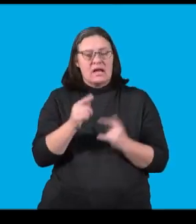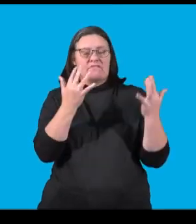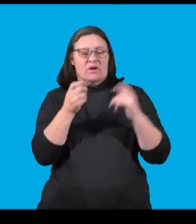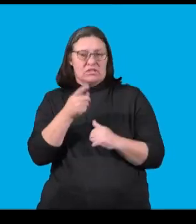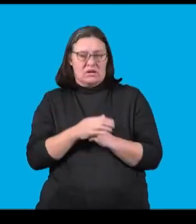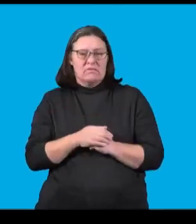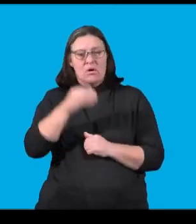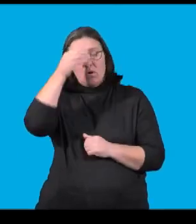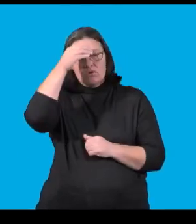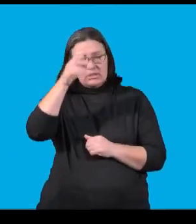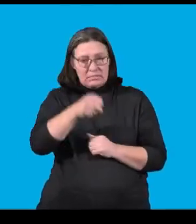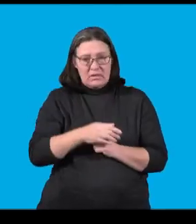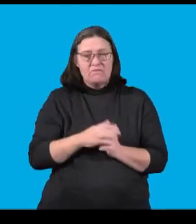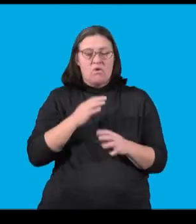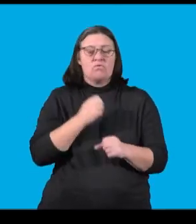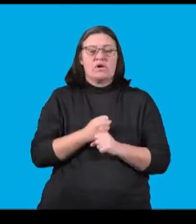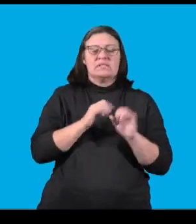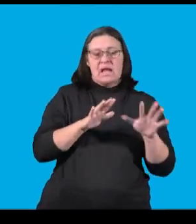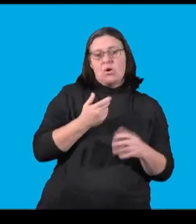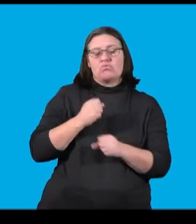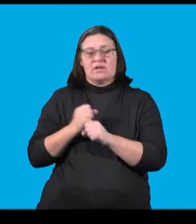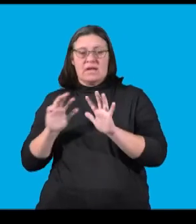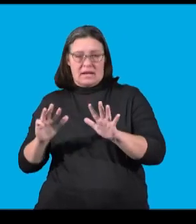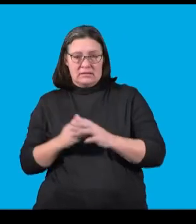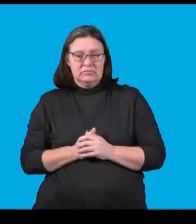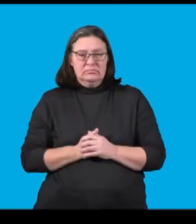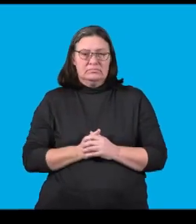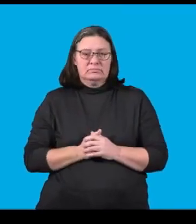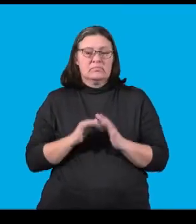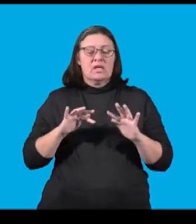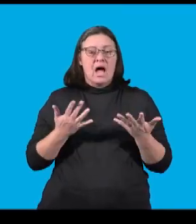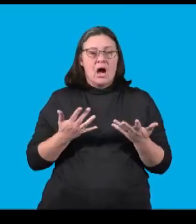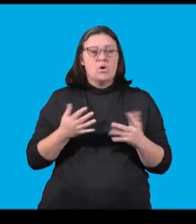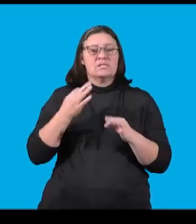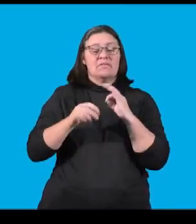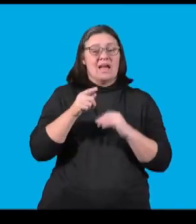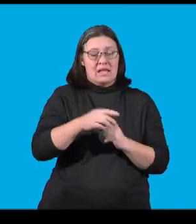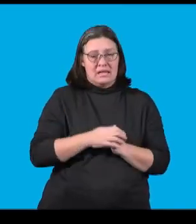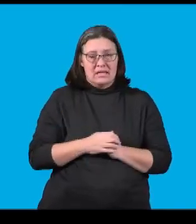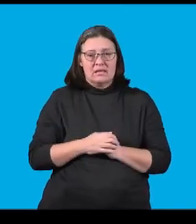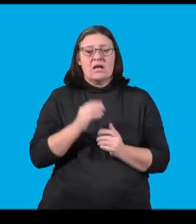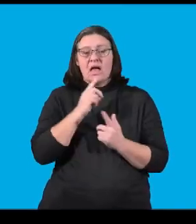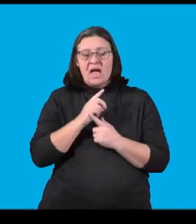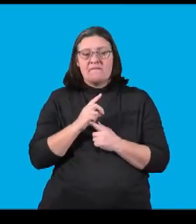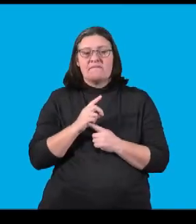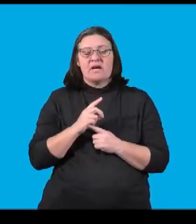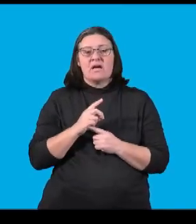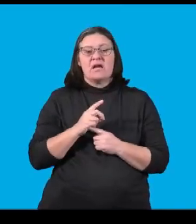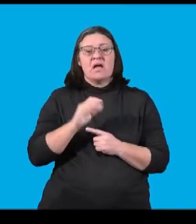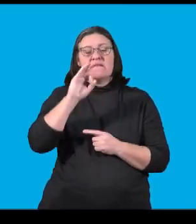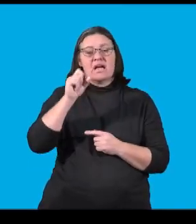this algebraic fraction. Where's that concept coming in from grade 10 and grade 9? How do I simplify that fraction? I need to